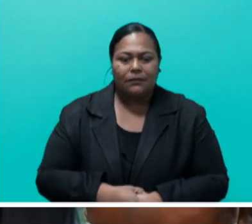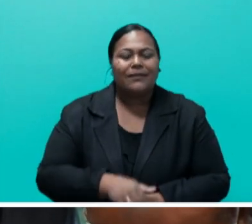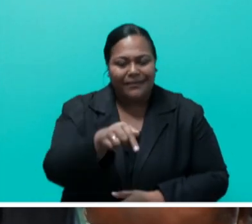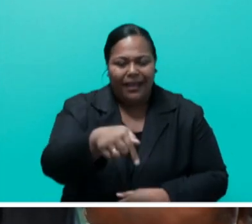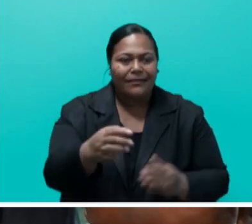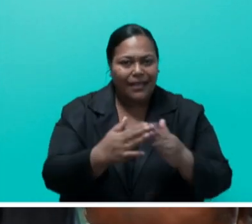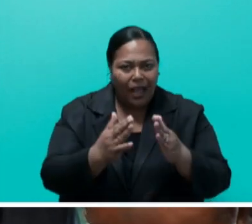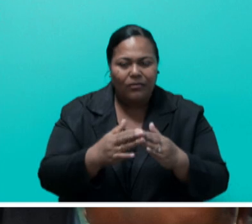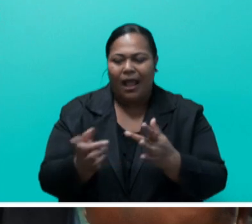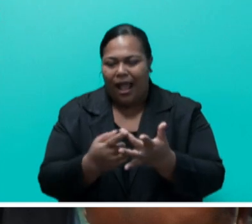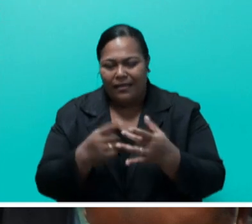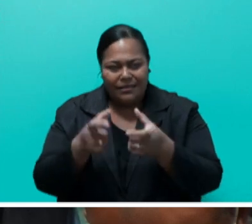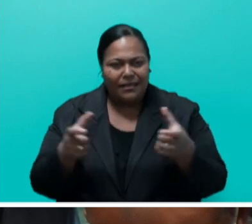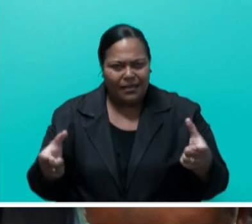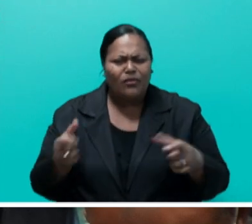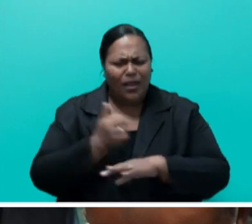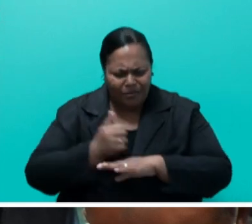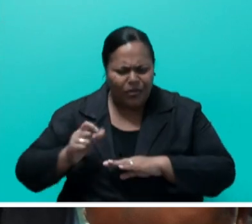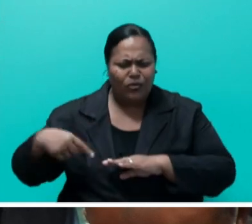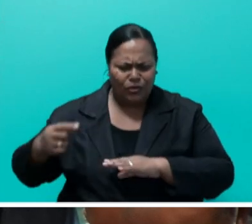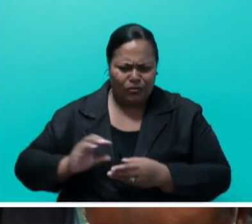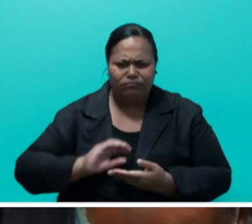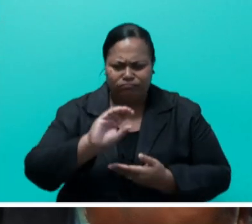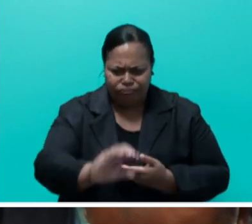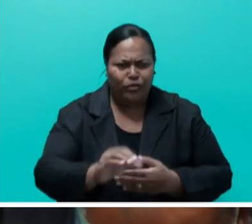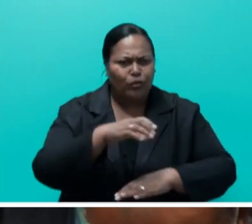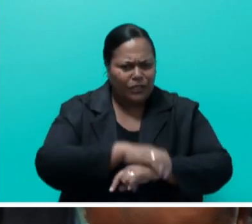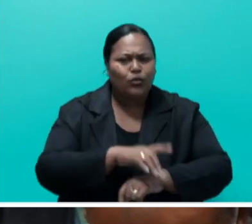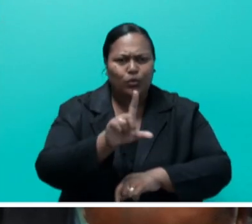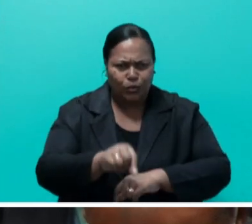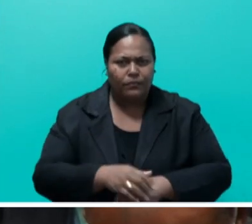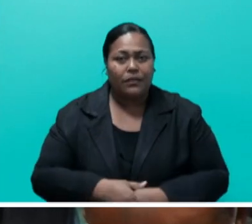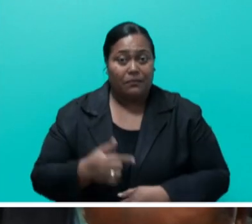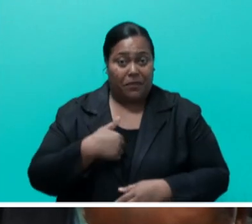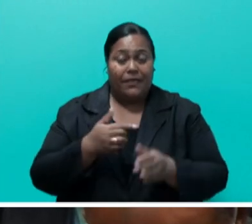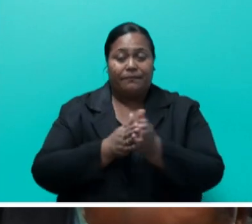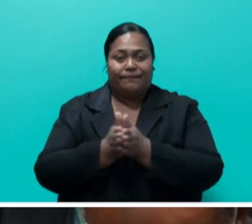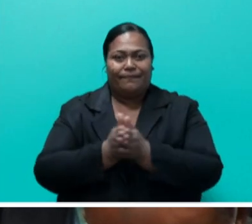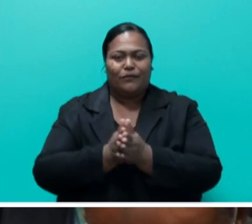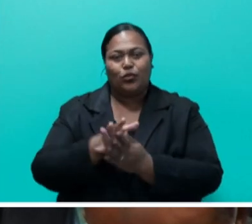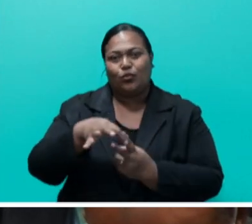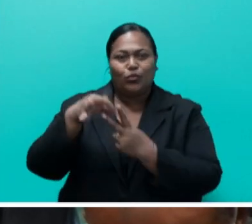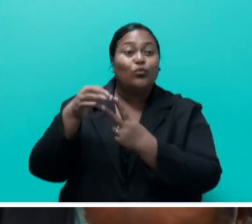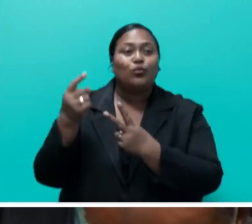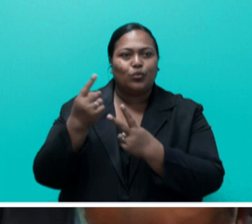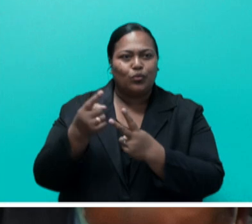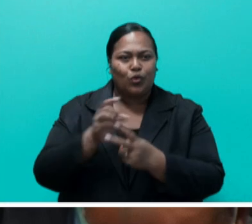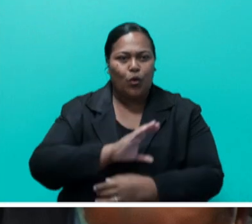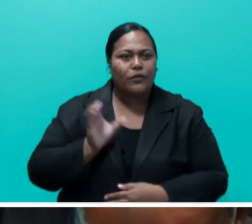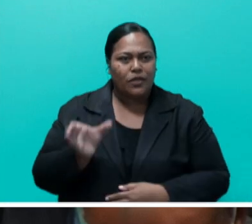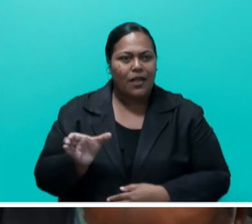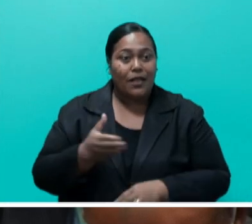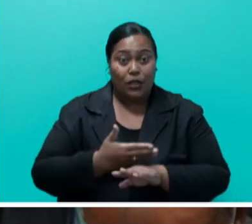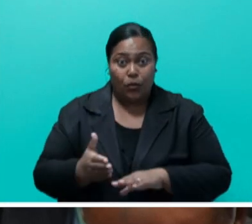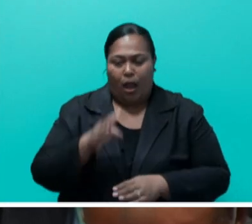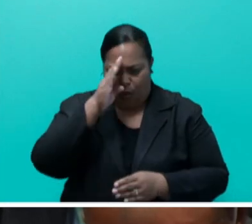to resource the police to be able to do this. I'm looking forward to the appointment of the new police commissioner, who I hope is going to